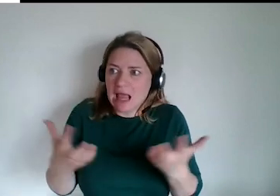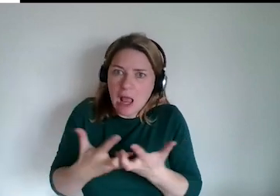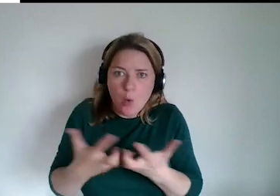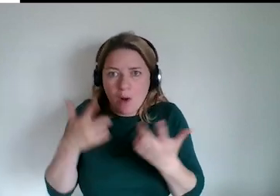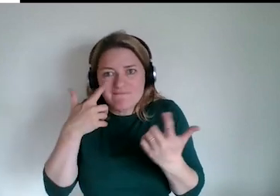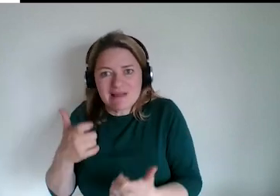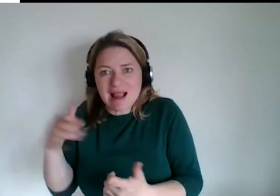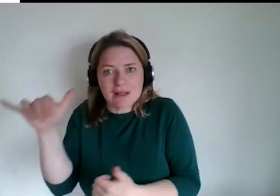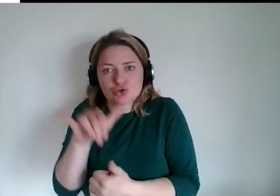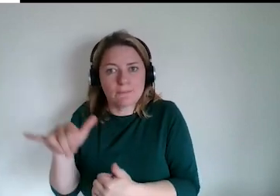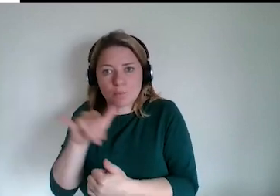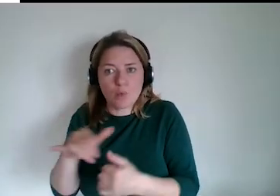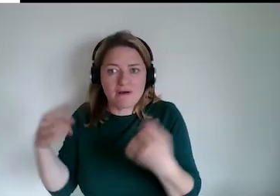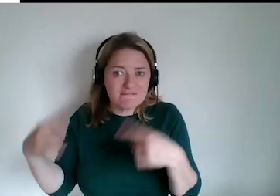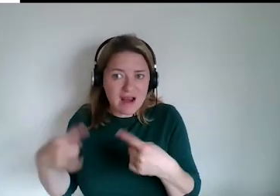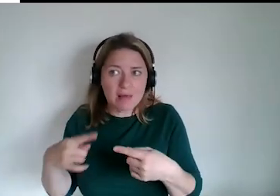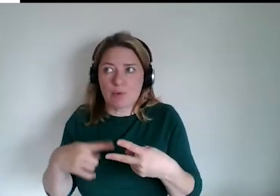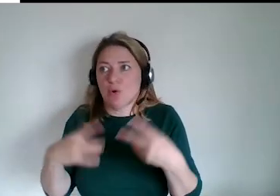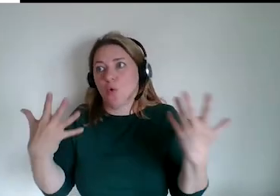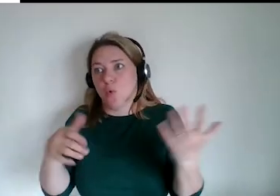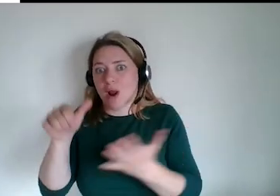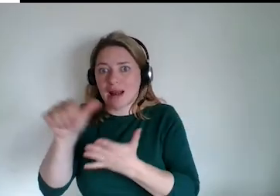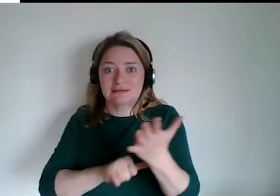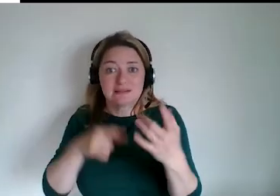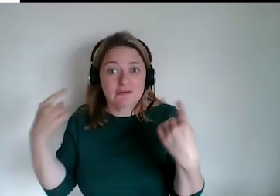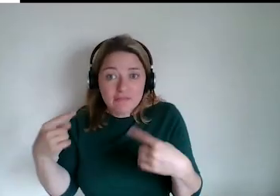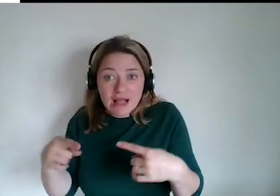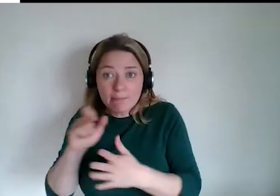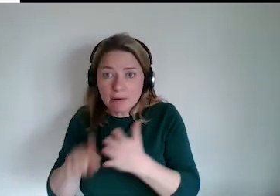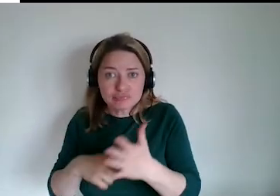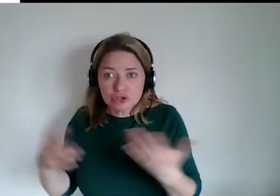there a list of available projects somewhere? Interesting question.